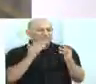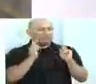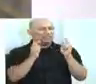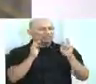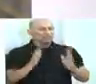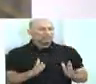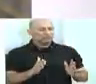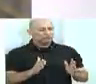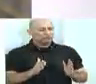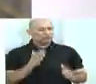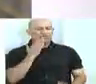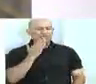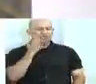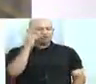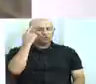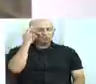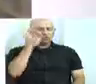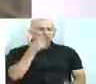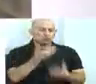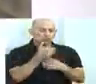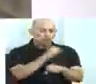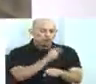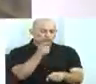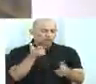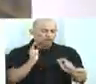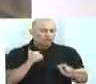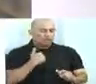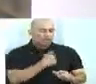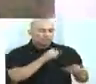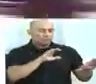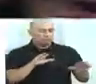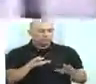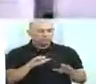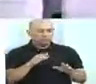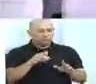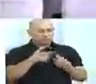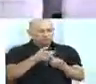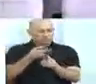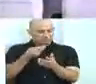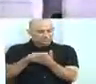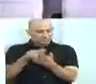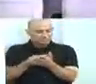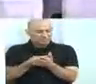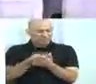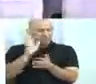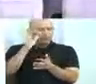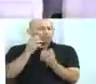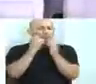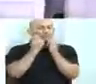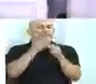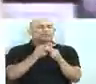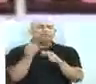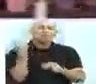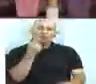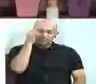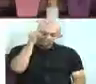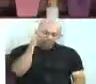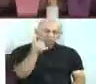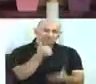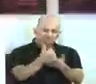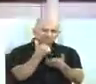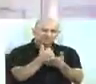givers. And we thank you for the good works that you will allow us to do because of these gifts. In your precious name, always and forever.